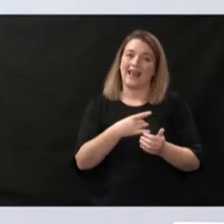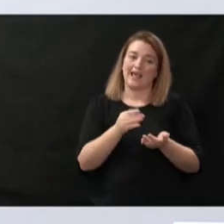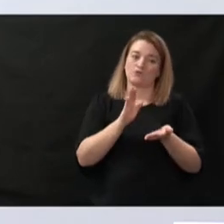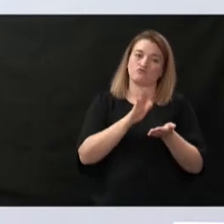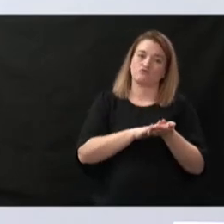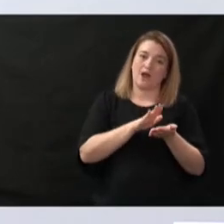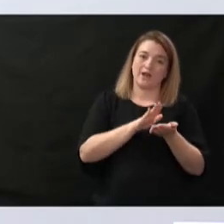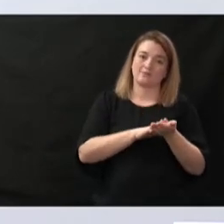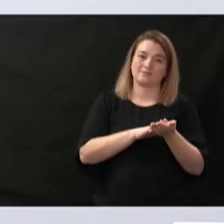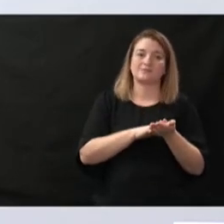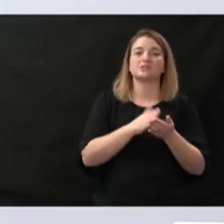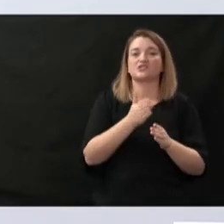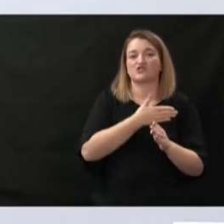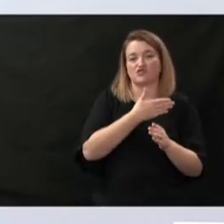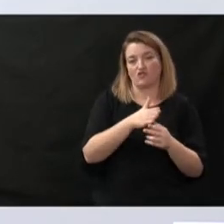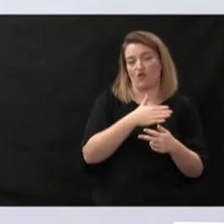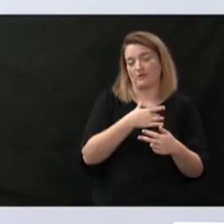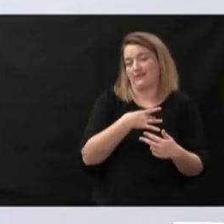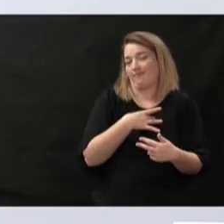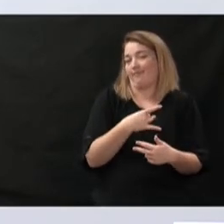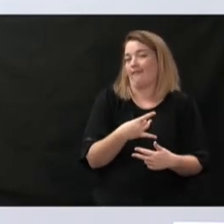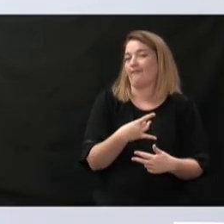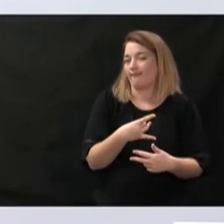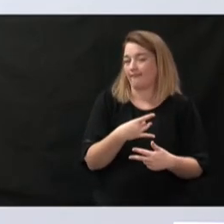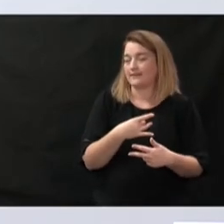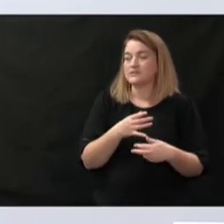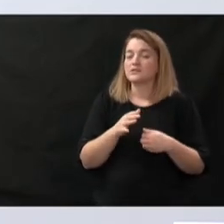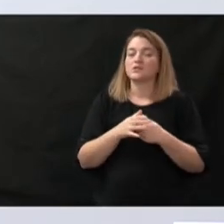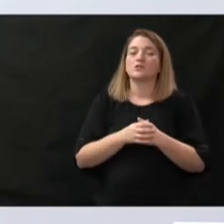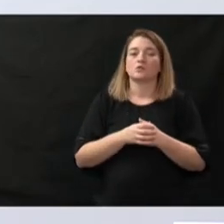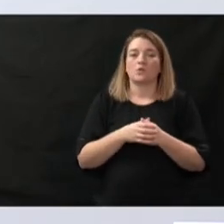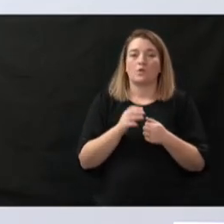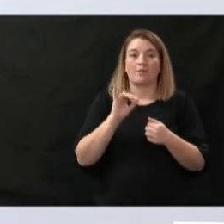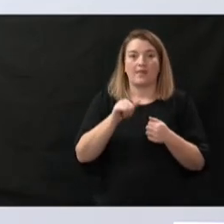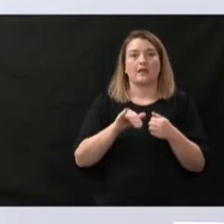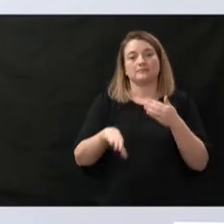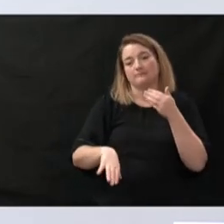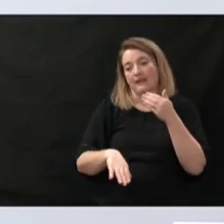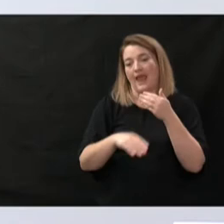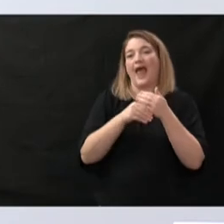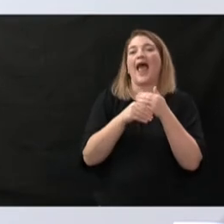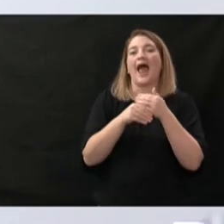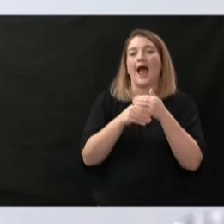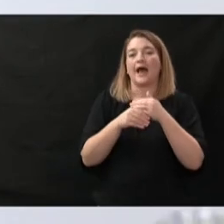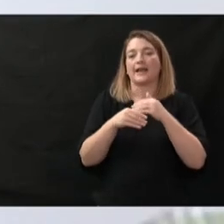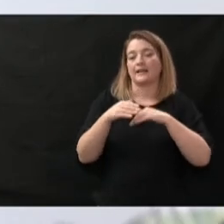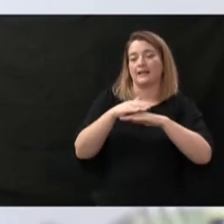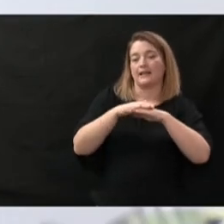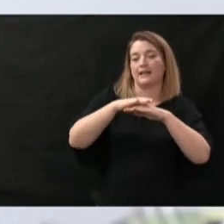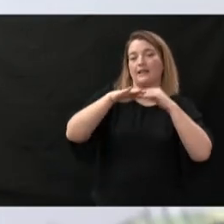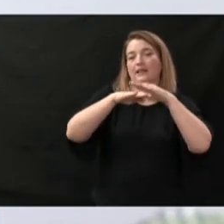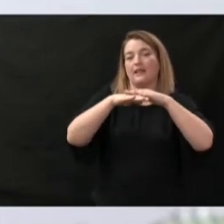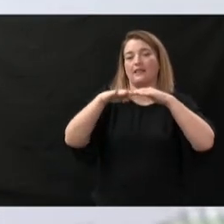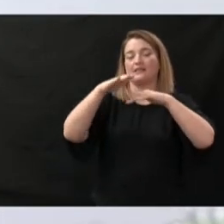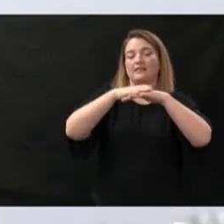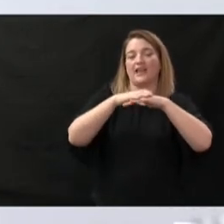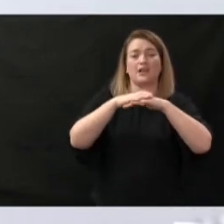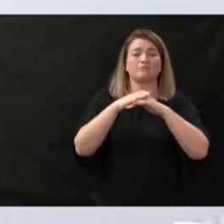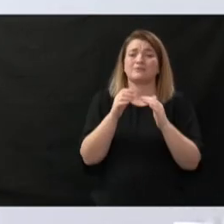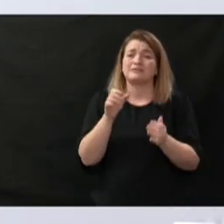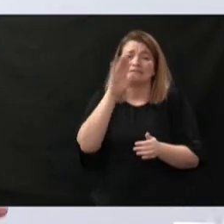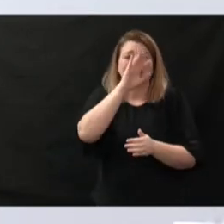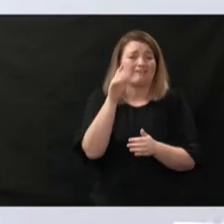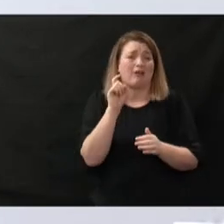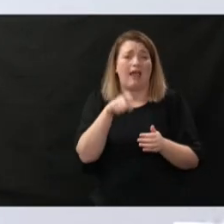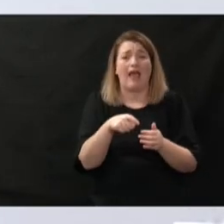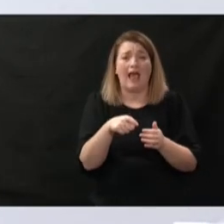me remember. So I tried to put those on there just as an additional scaffold. You don't ever have to use them if they don't flow for you,